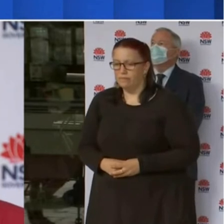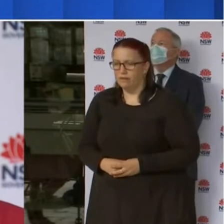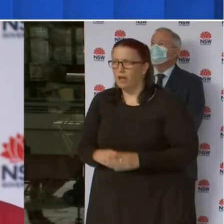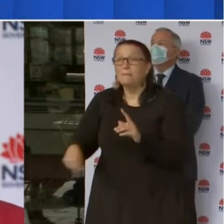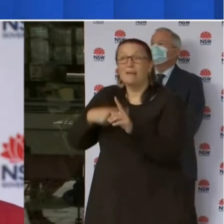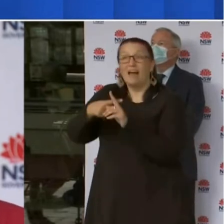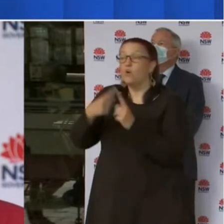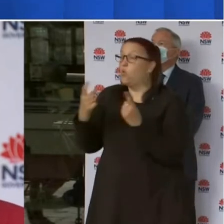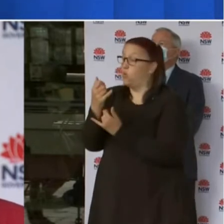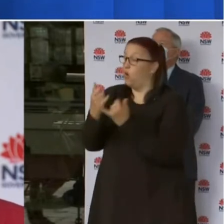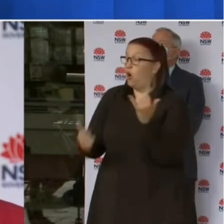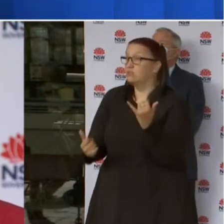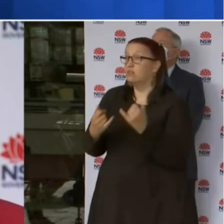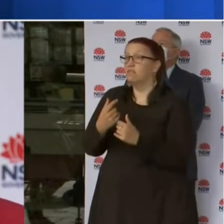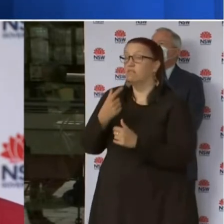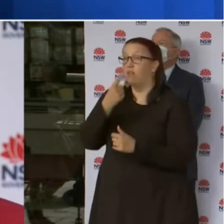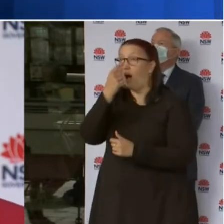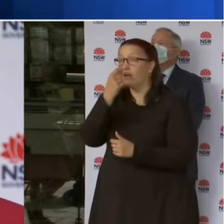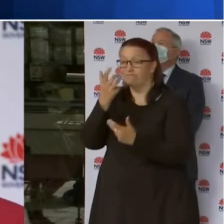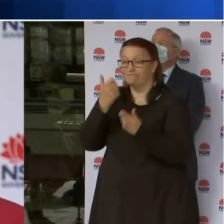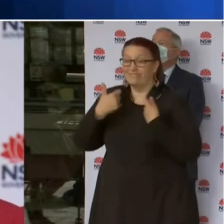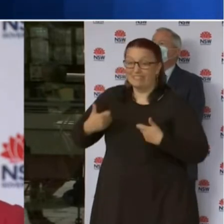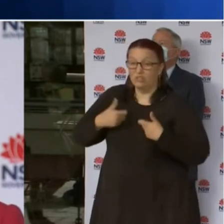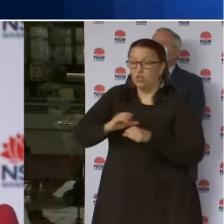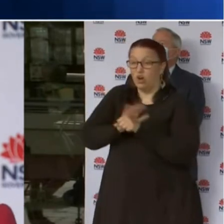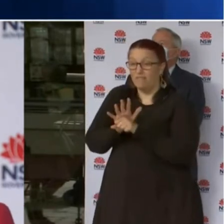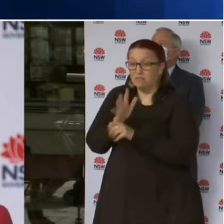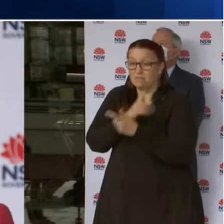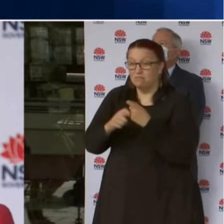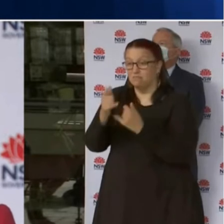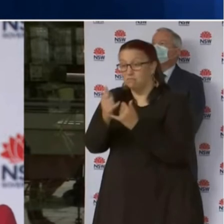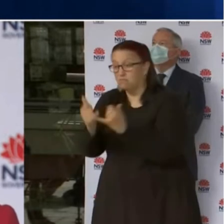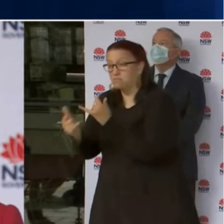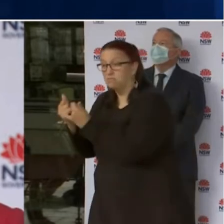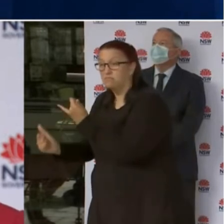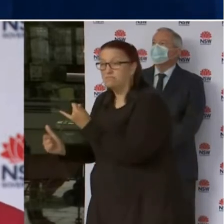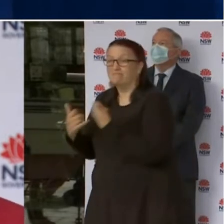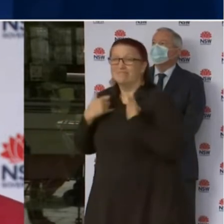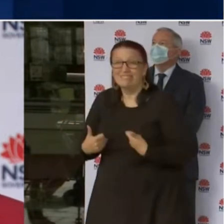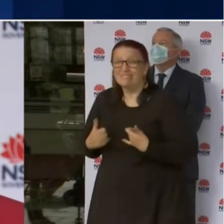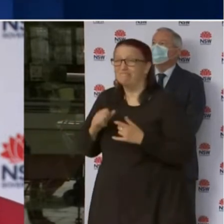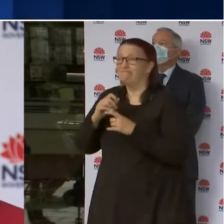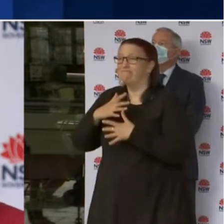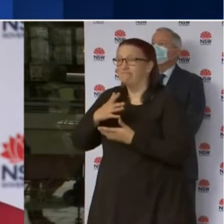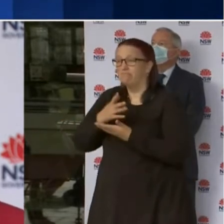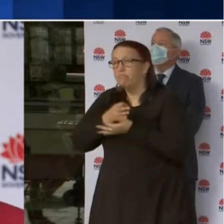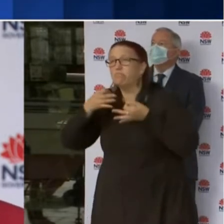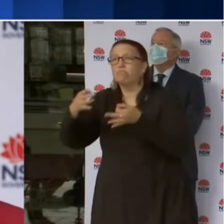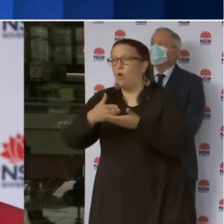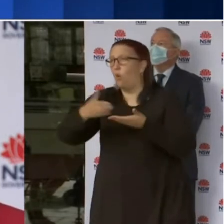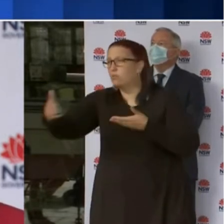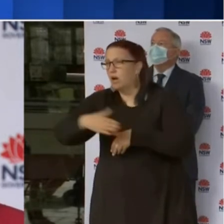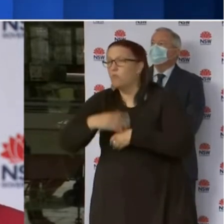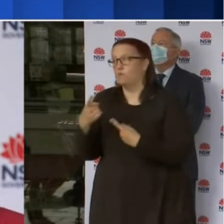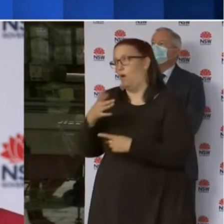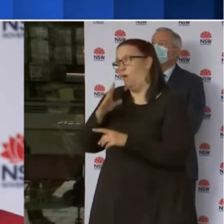consequences for COVID are those across all age groups that have got underlying health conditions and people in the younger age groups